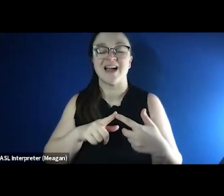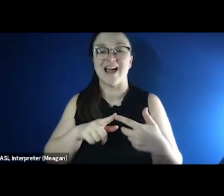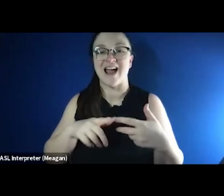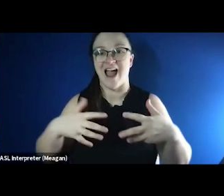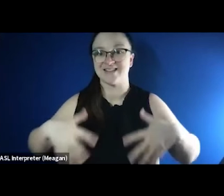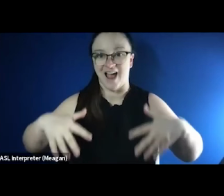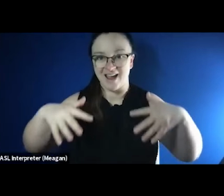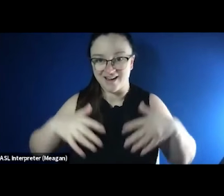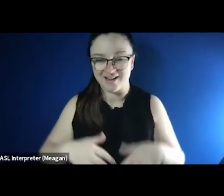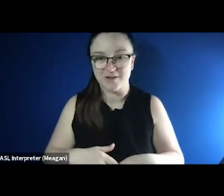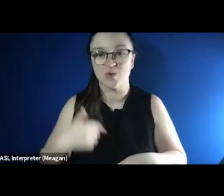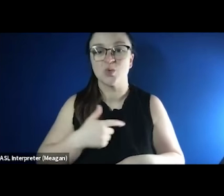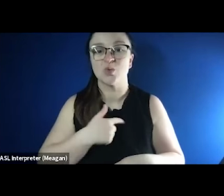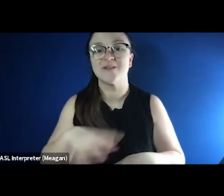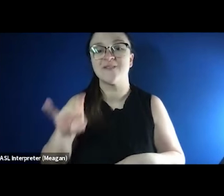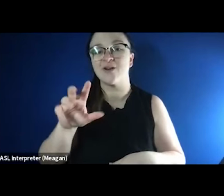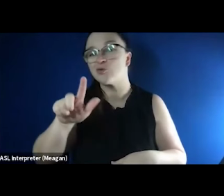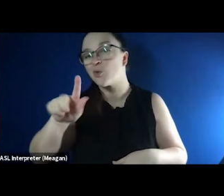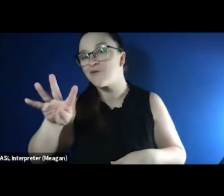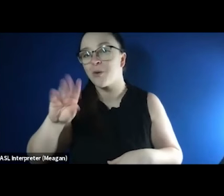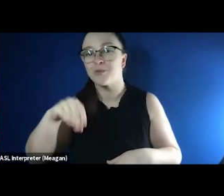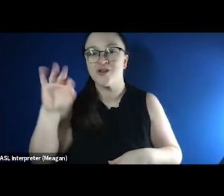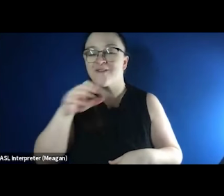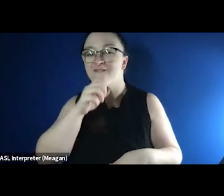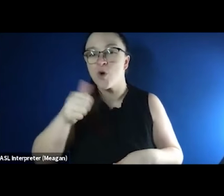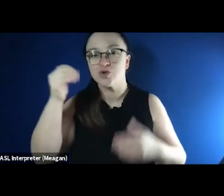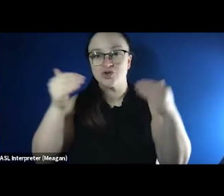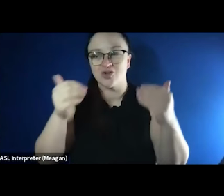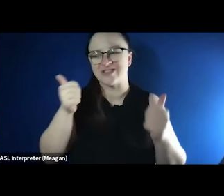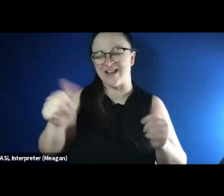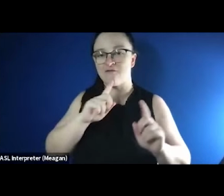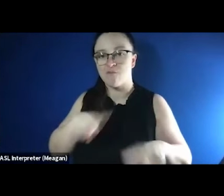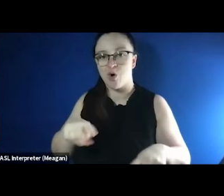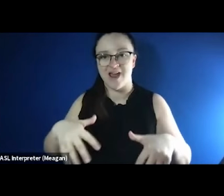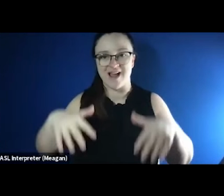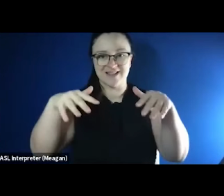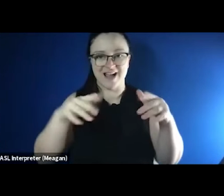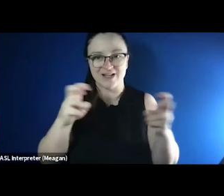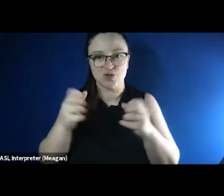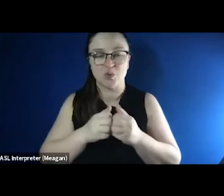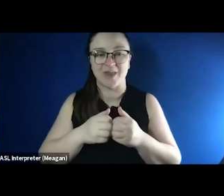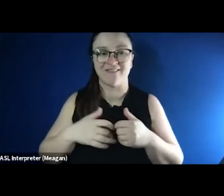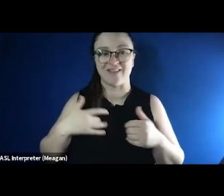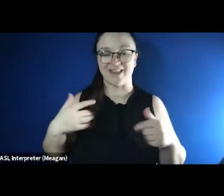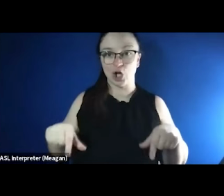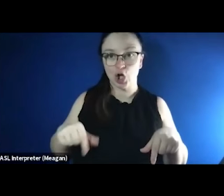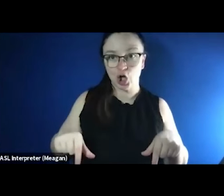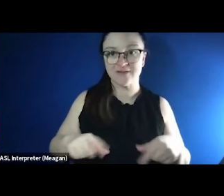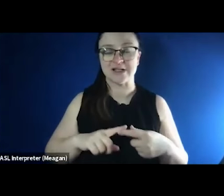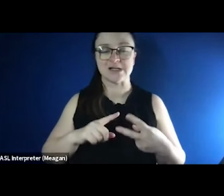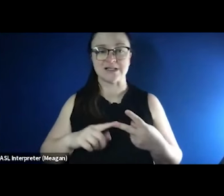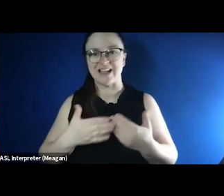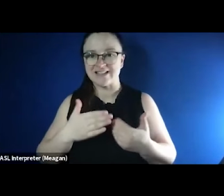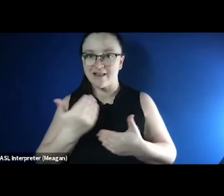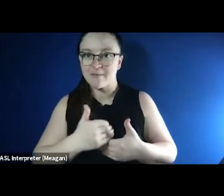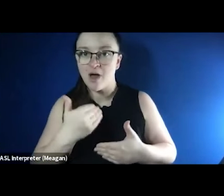again, we found 24% of our older adults self-reported anxiety issues with nervousness, agitation,